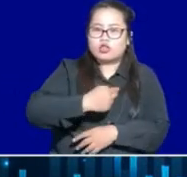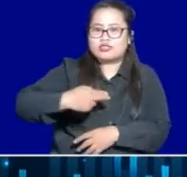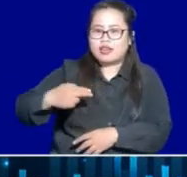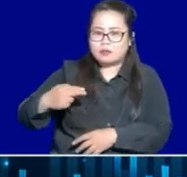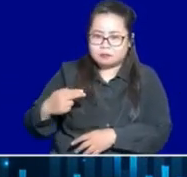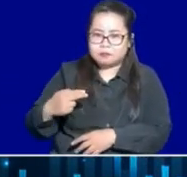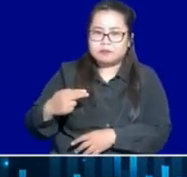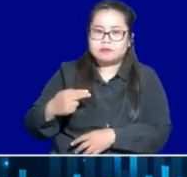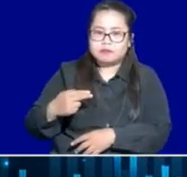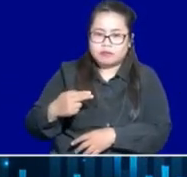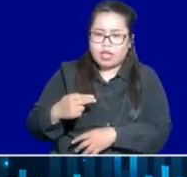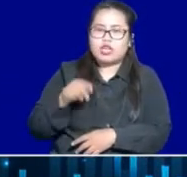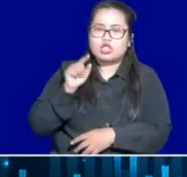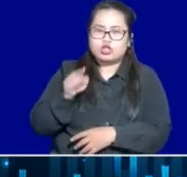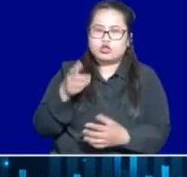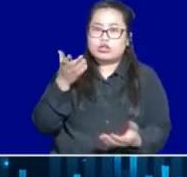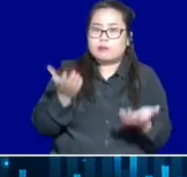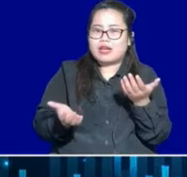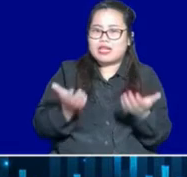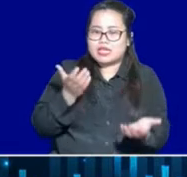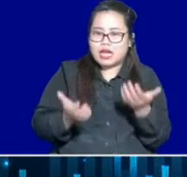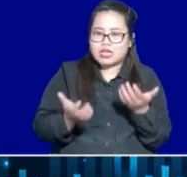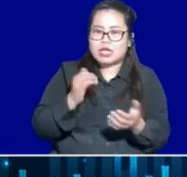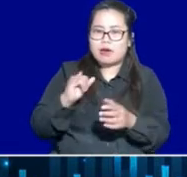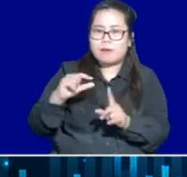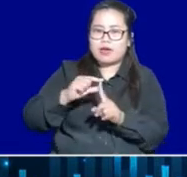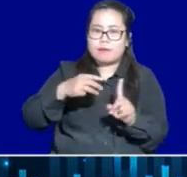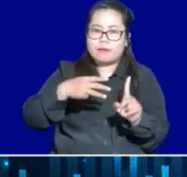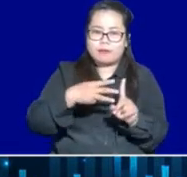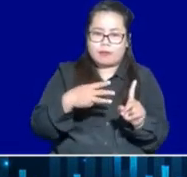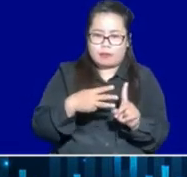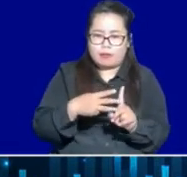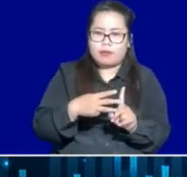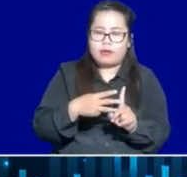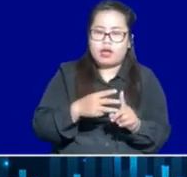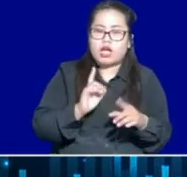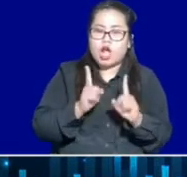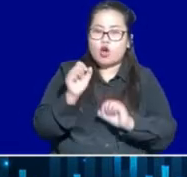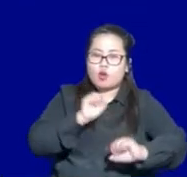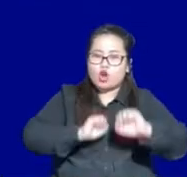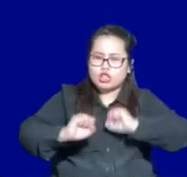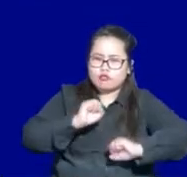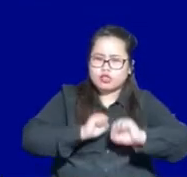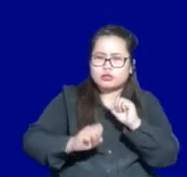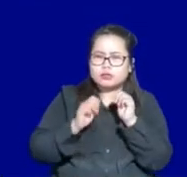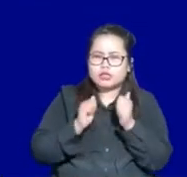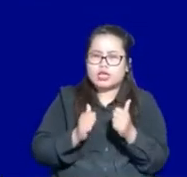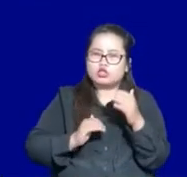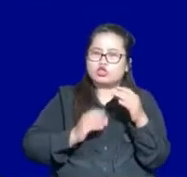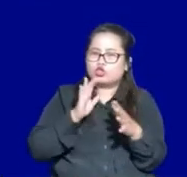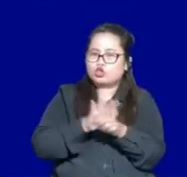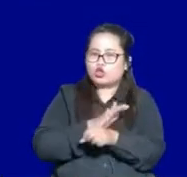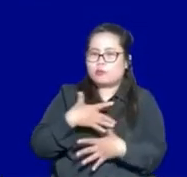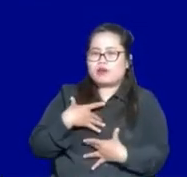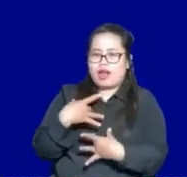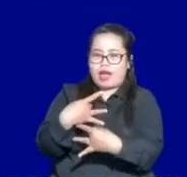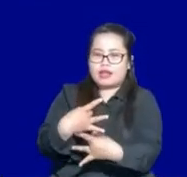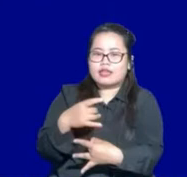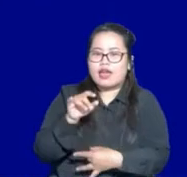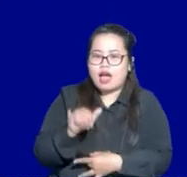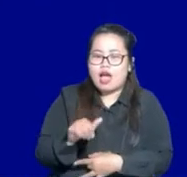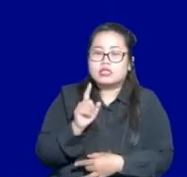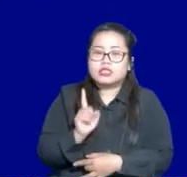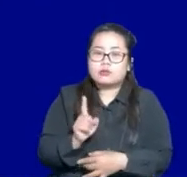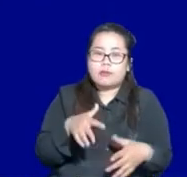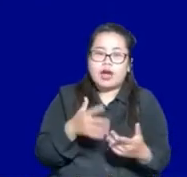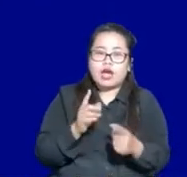GDP, and the relative productivity of manufacturing. What's interesting is that even though manufacturing is much more